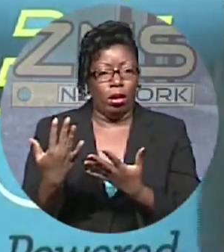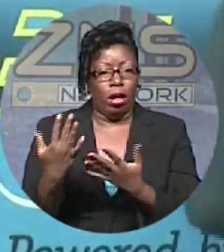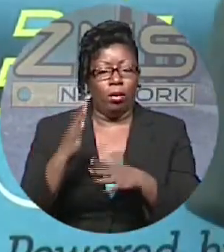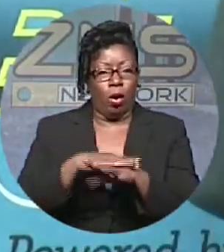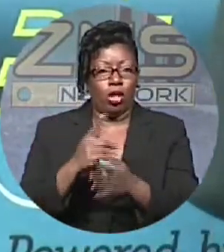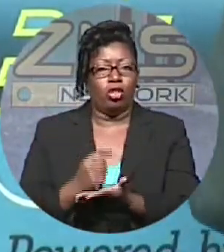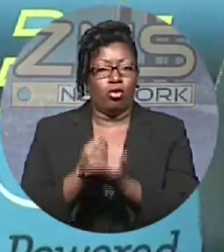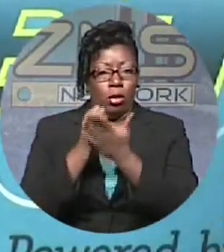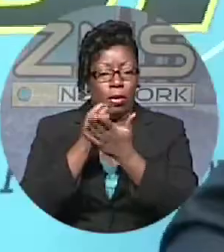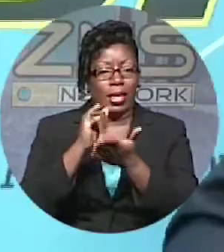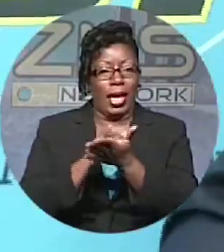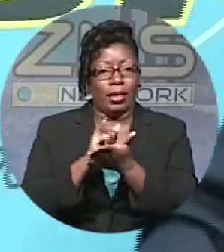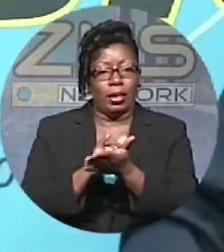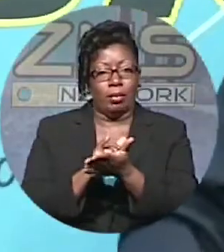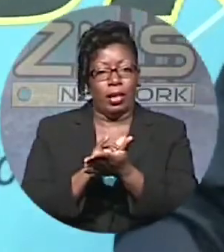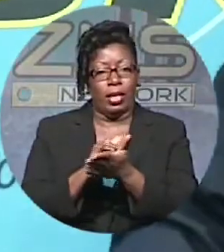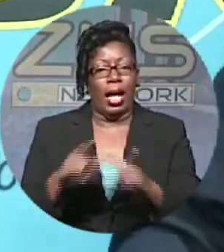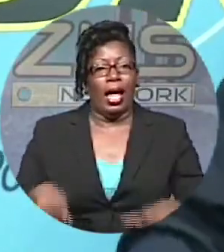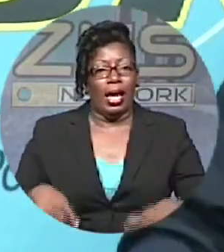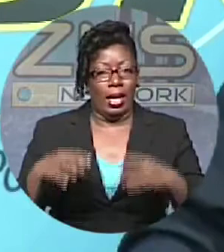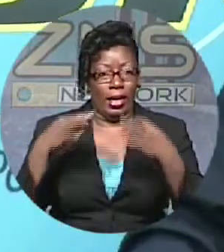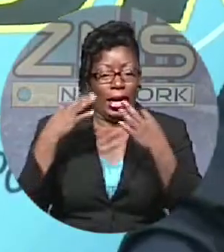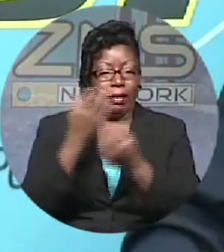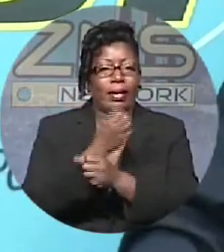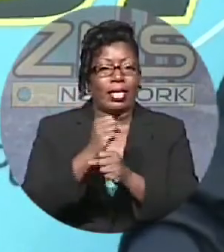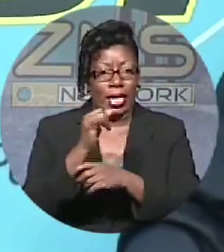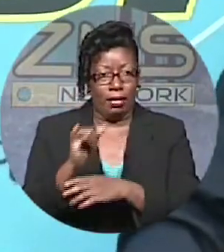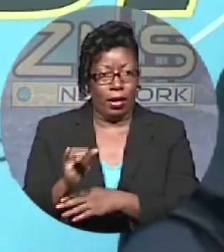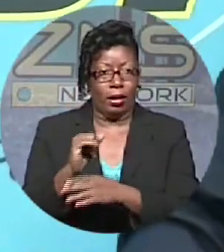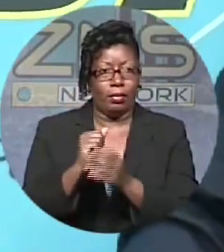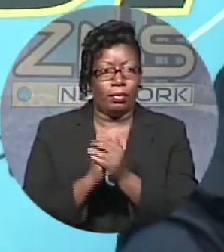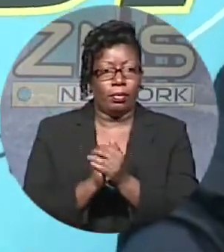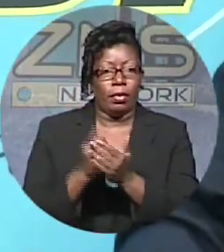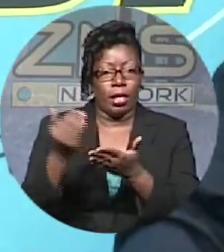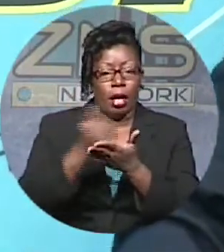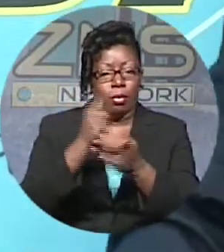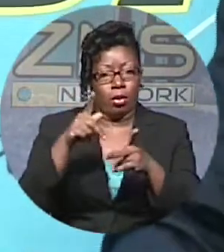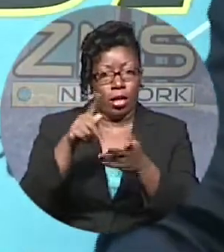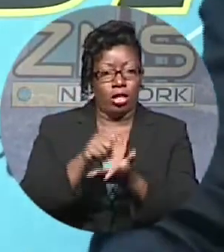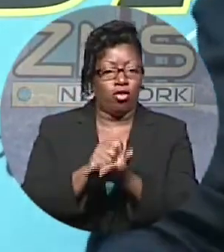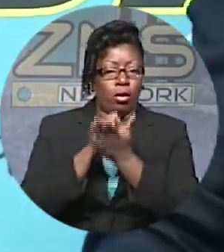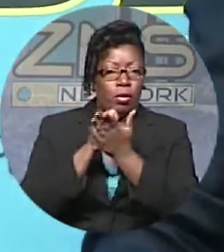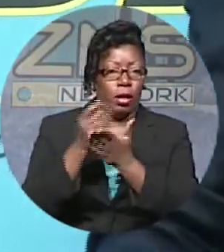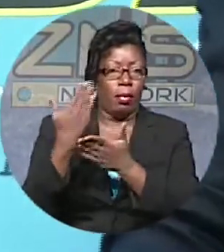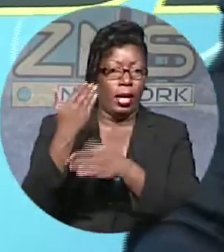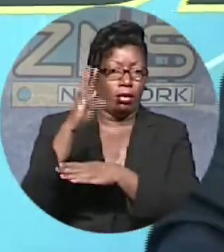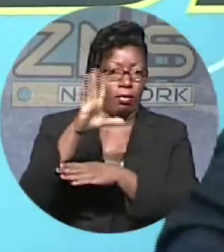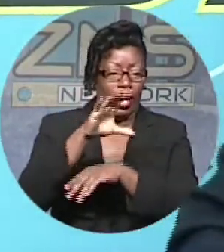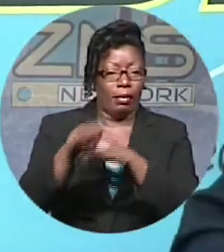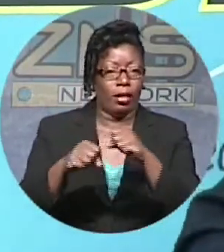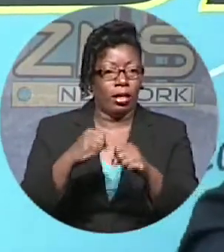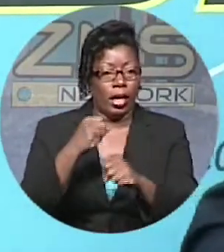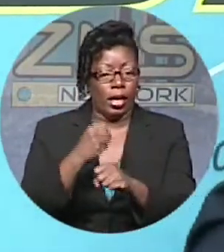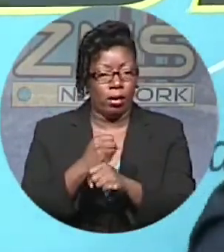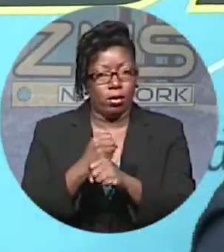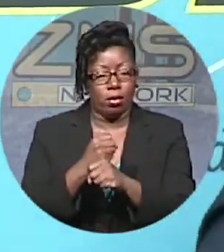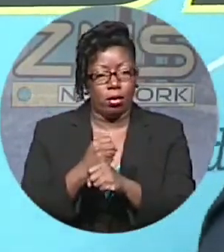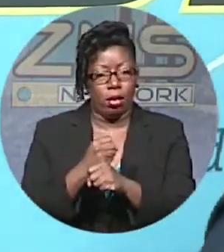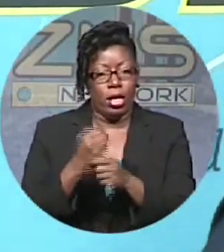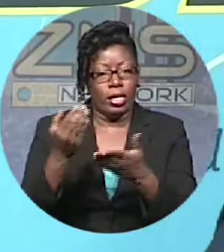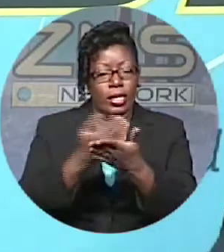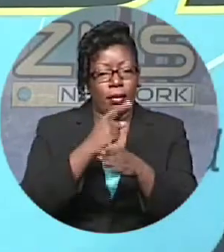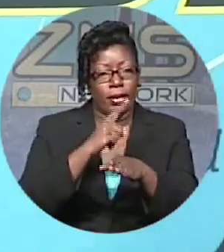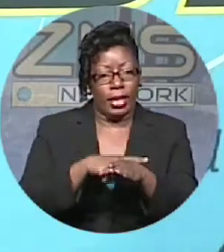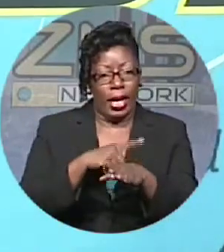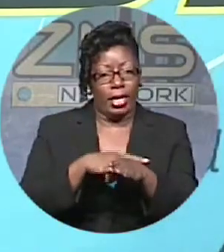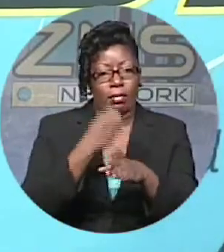would have been life-saving. Local physicians have seen an increase in the cases of cancers in children over the last 5 years, and in some cases those children have